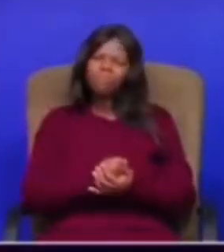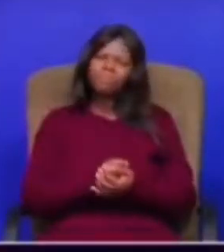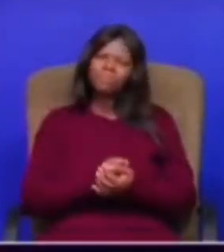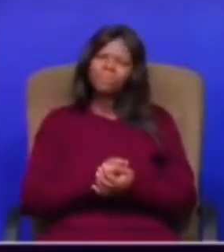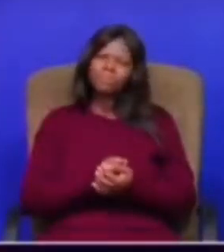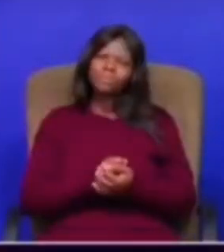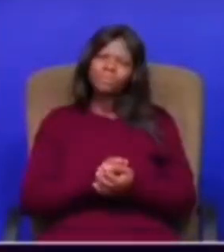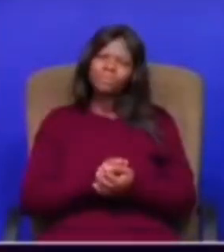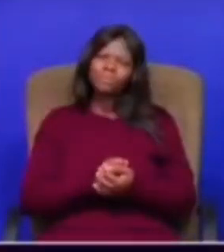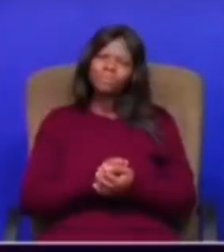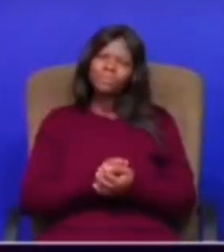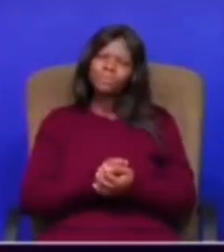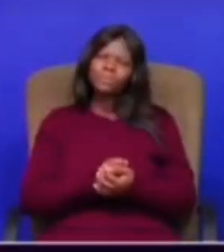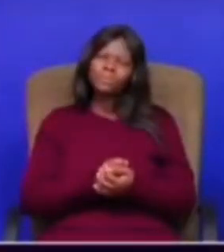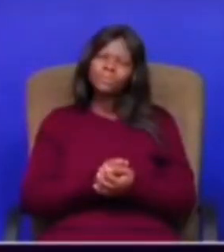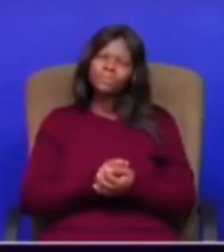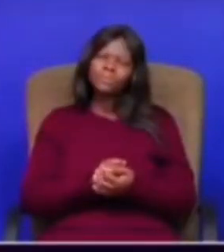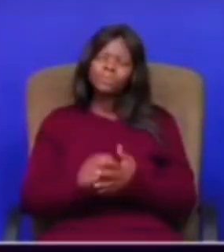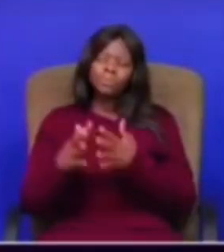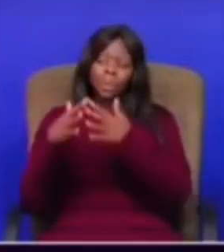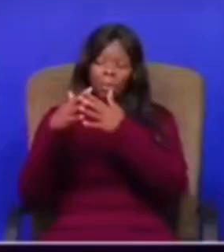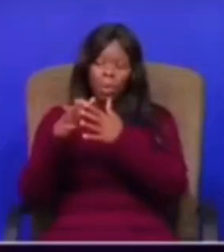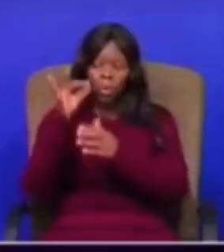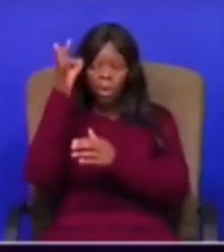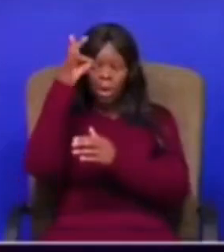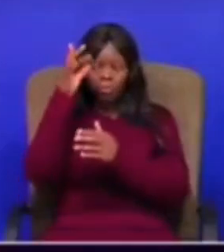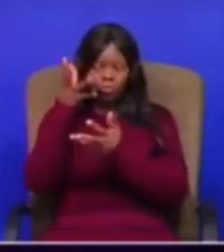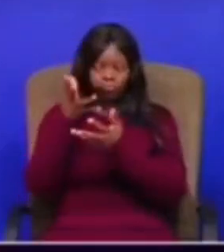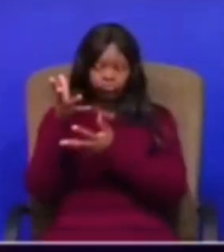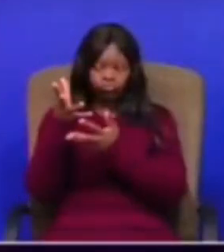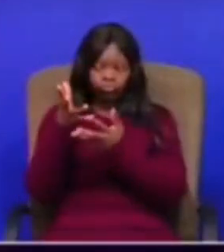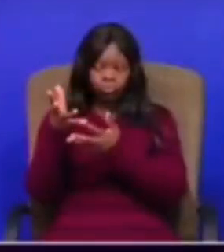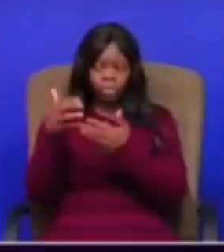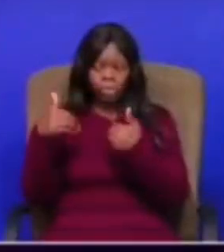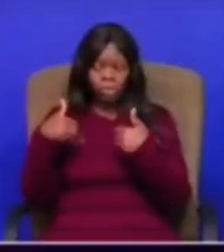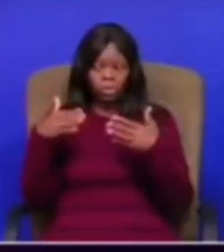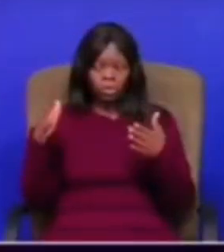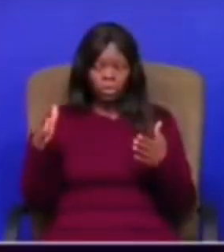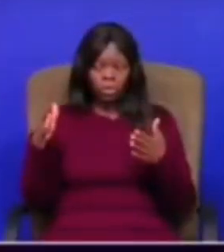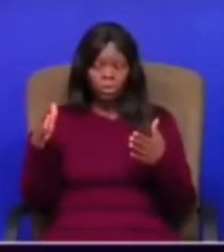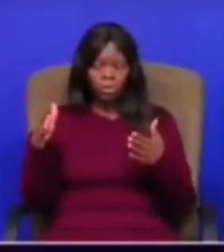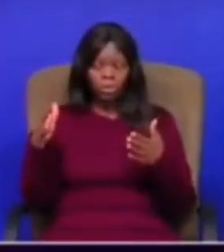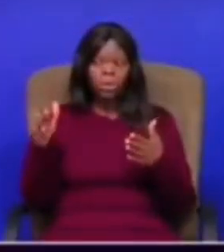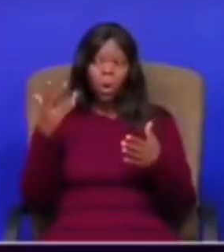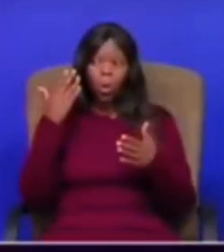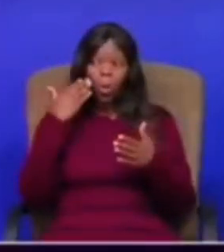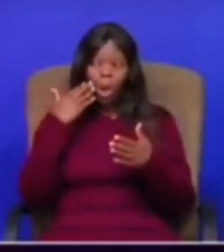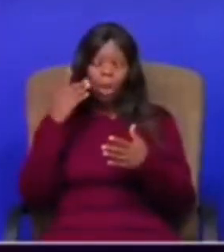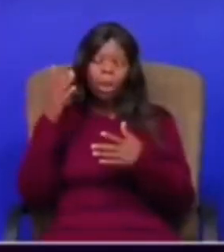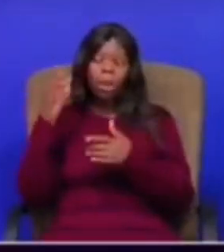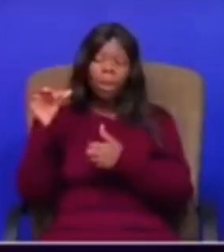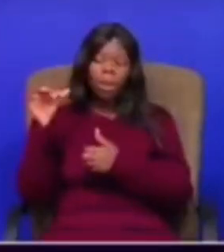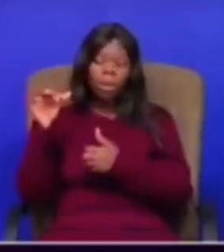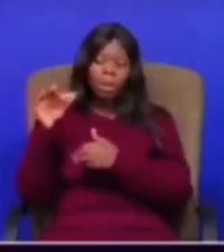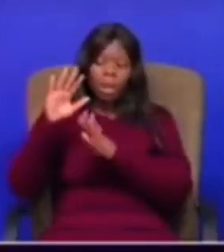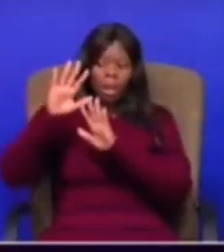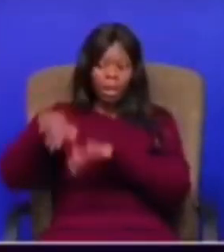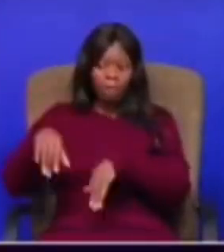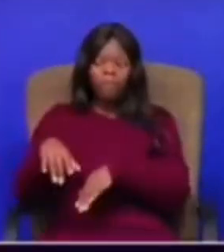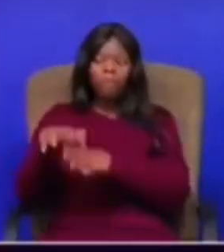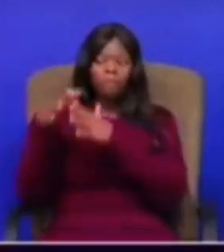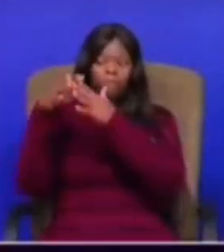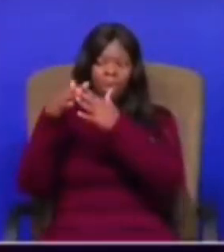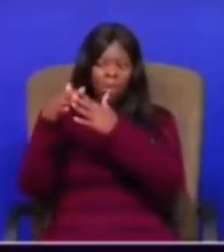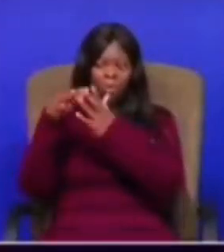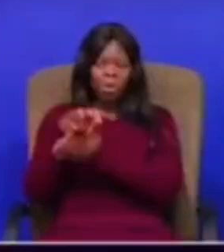The engagement with the American government has started. Soon after we left Washington, the engagement has